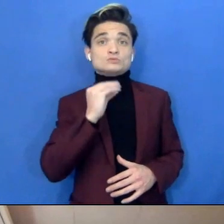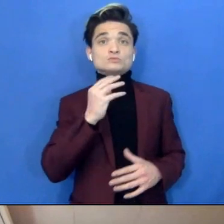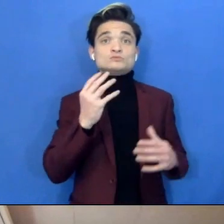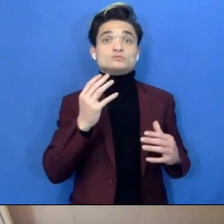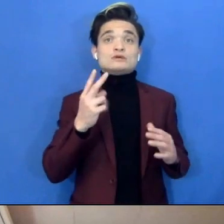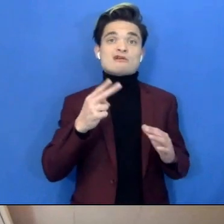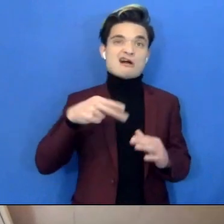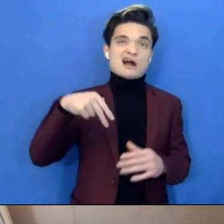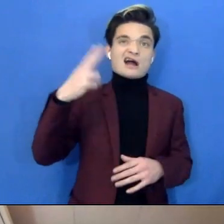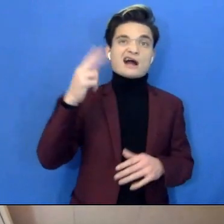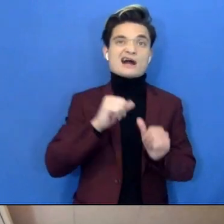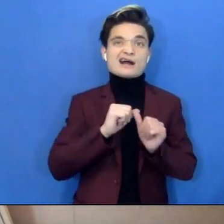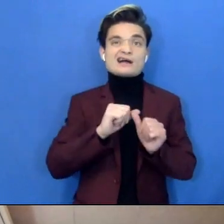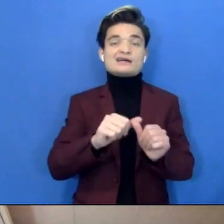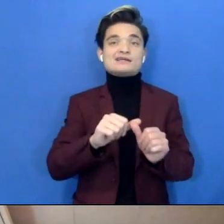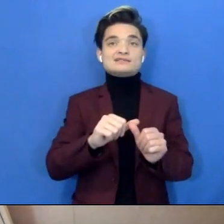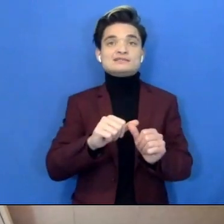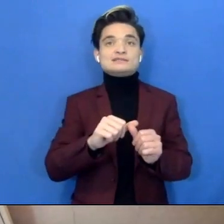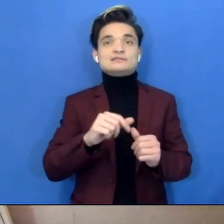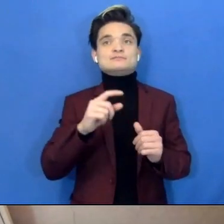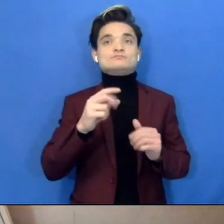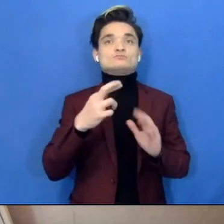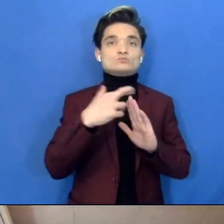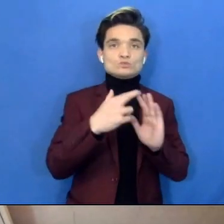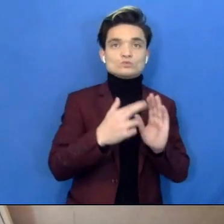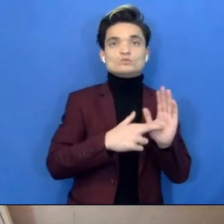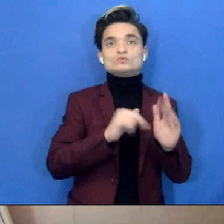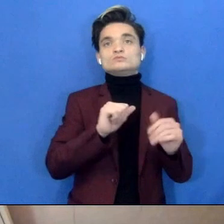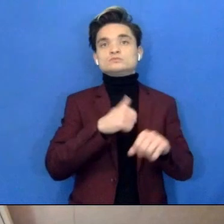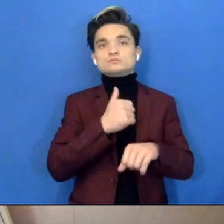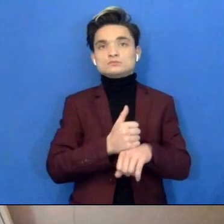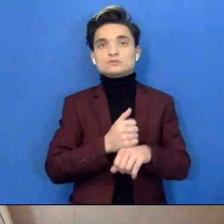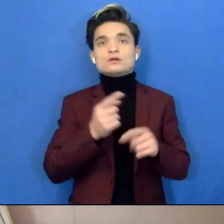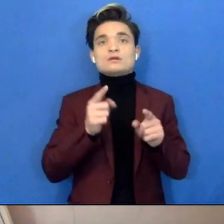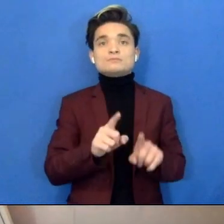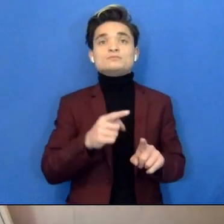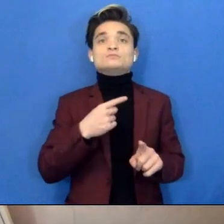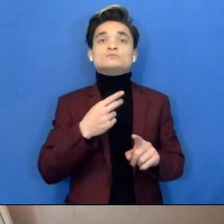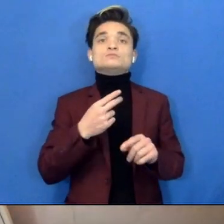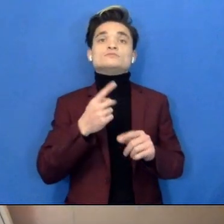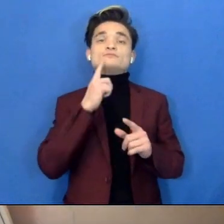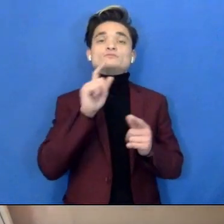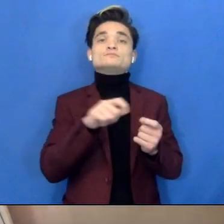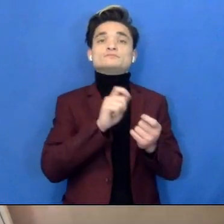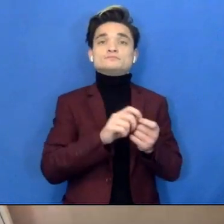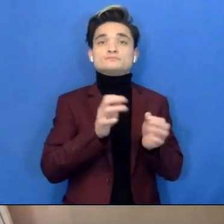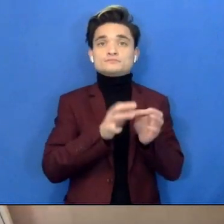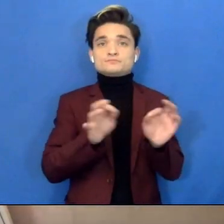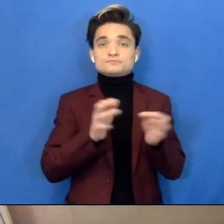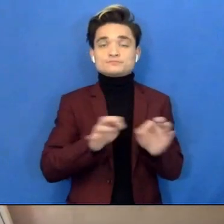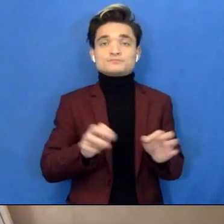And for kind of very emotional scenes, I find it much easier to play this in Swiss German, because that's the language that I